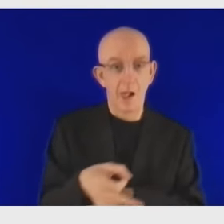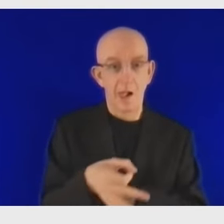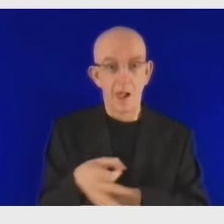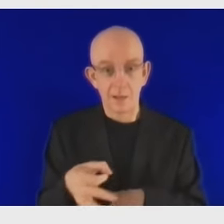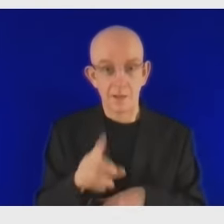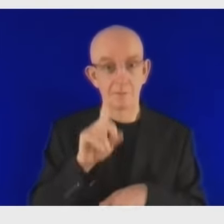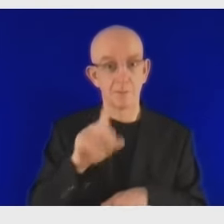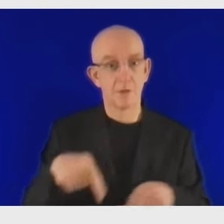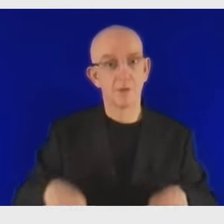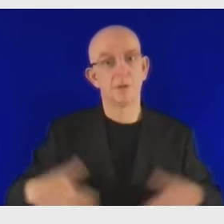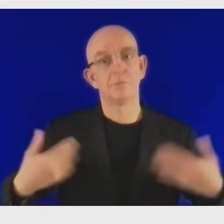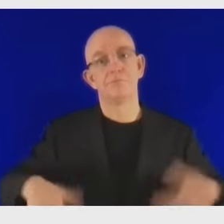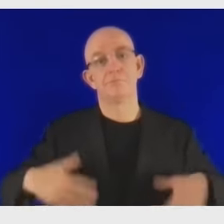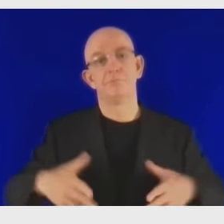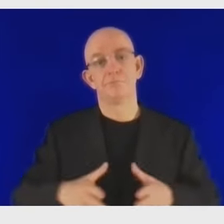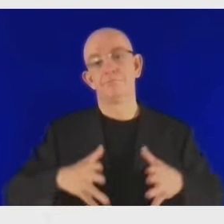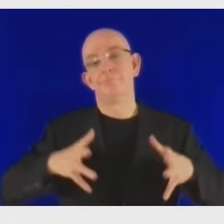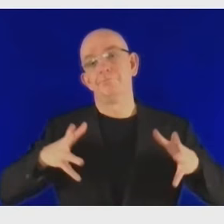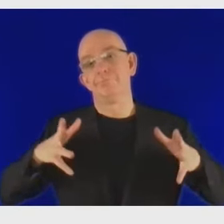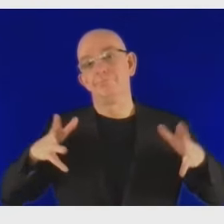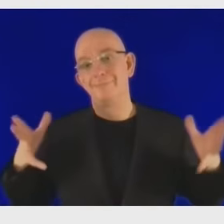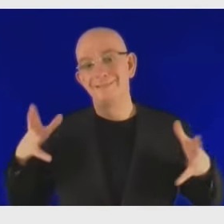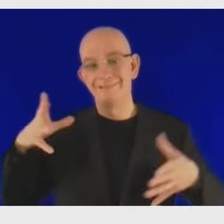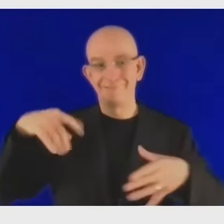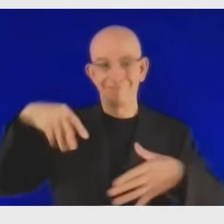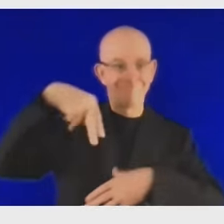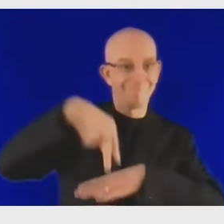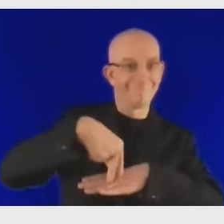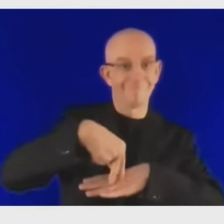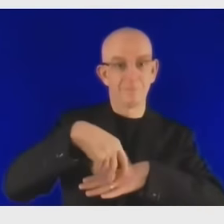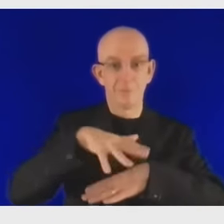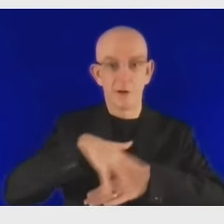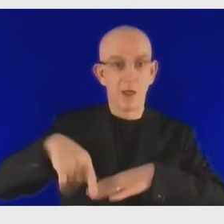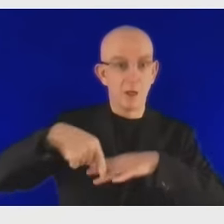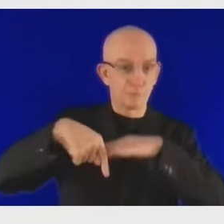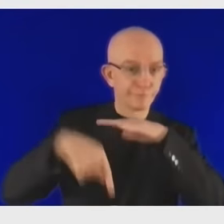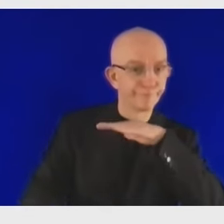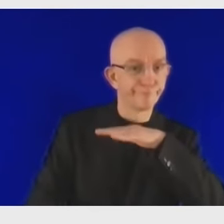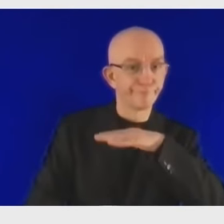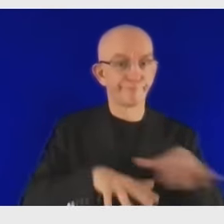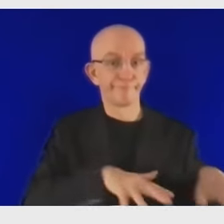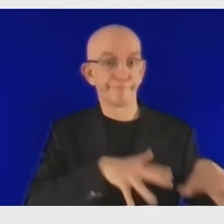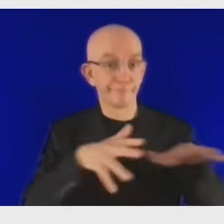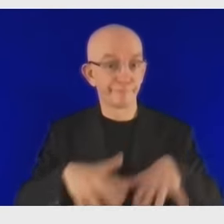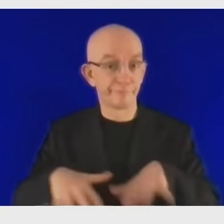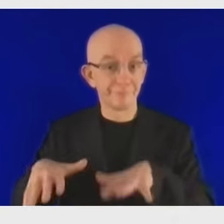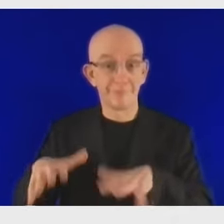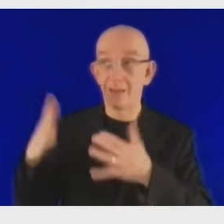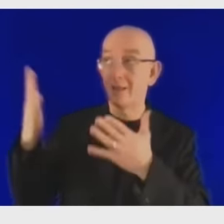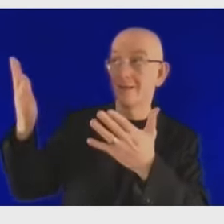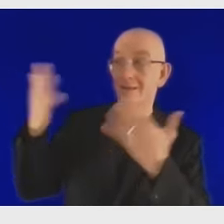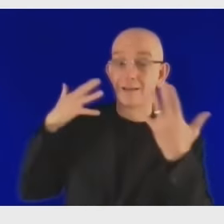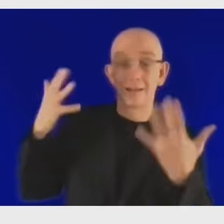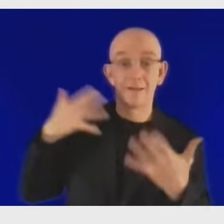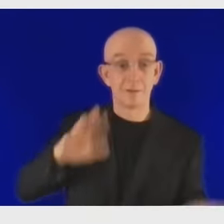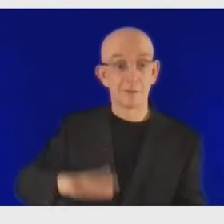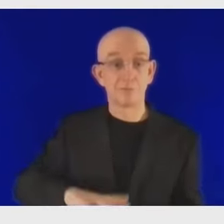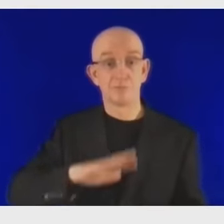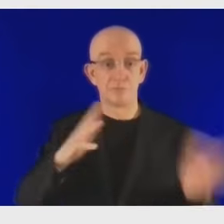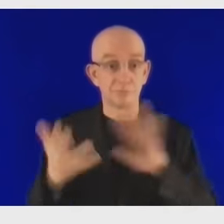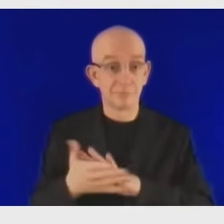smallest, yet we are affected by it in the biggest and deepest way. I come from a small